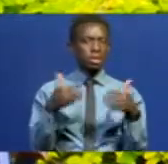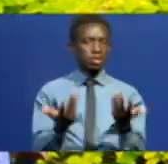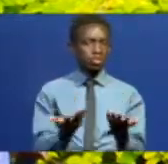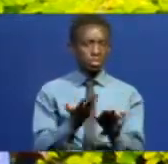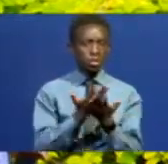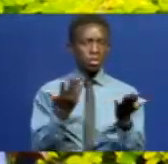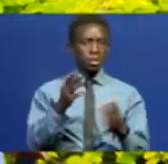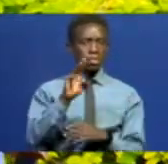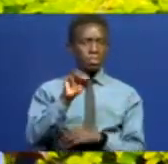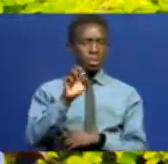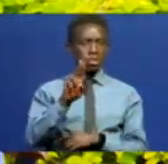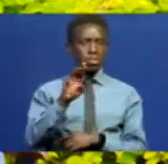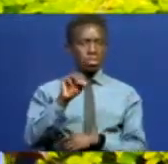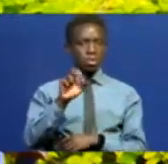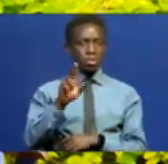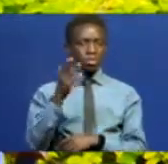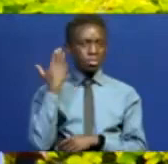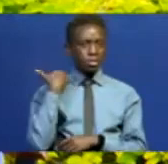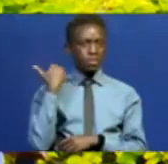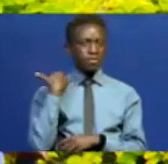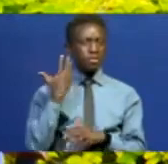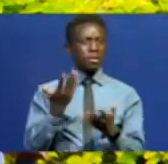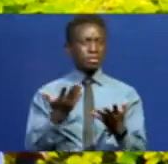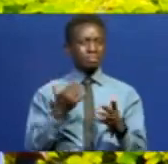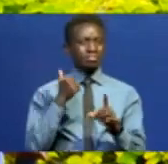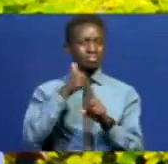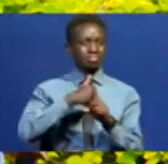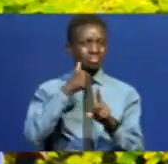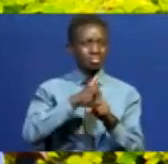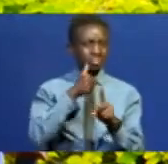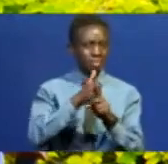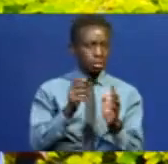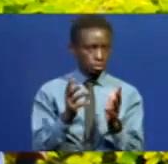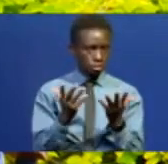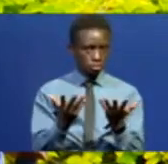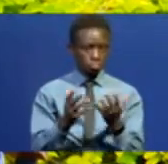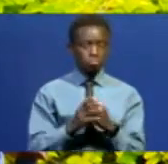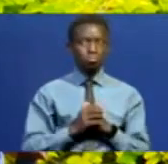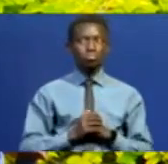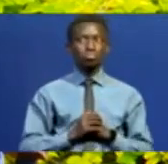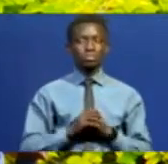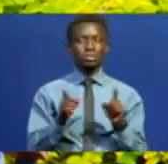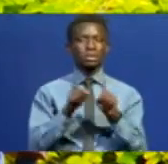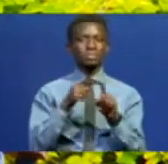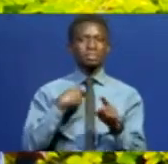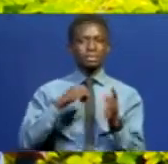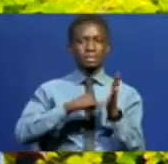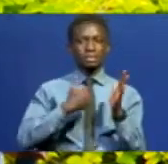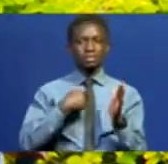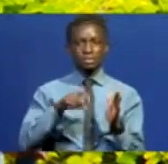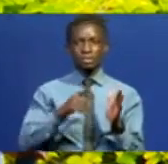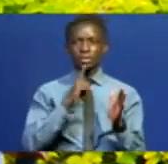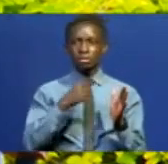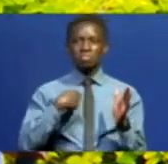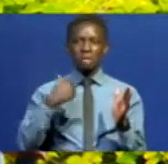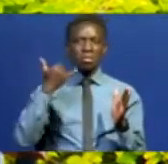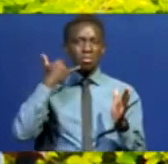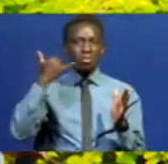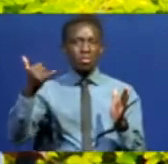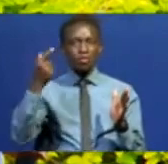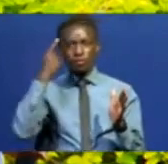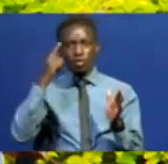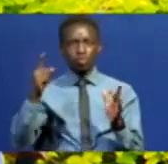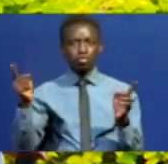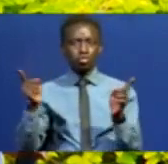Mau Mau struggles. And when Alliance Francaise made a call for short